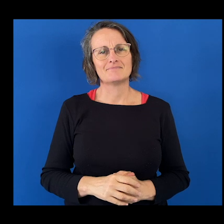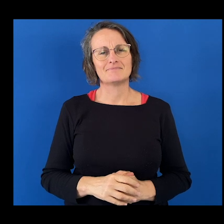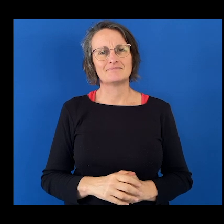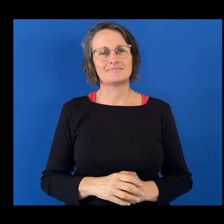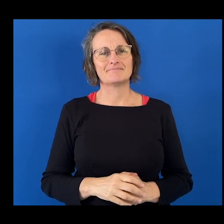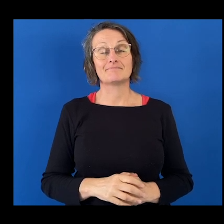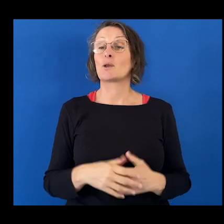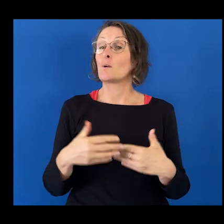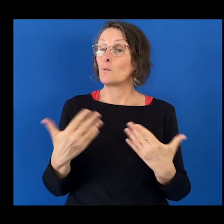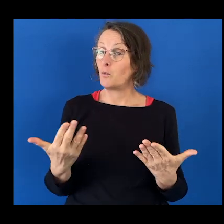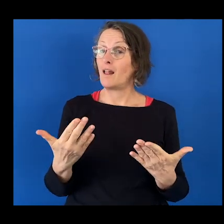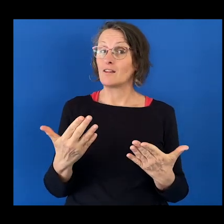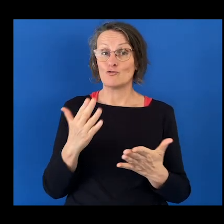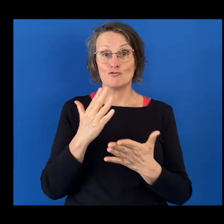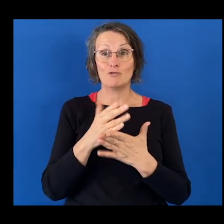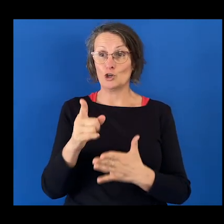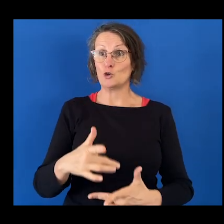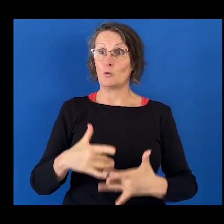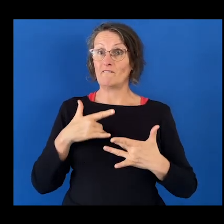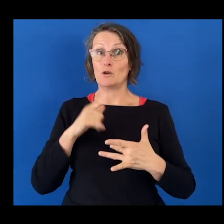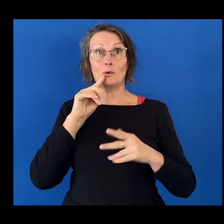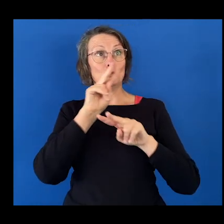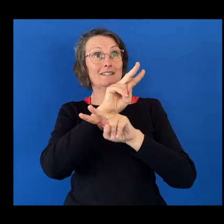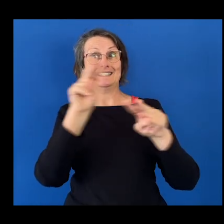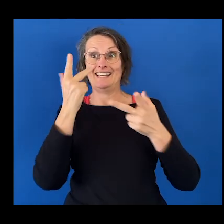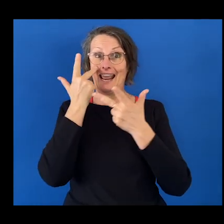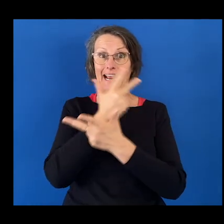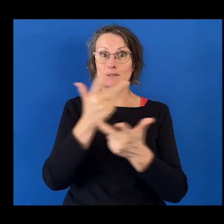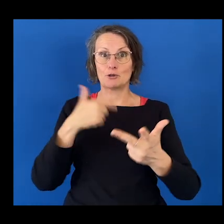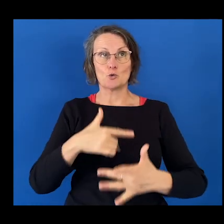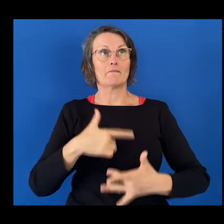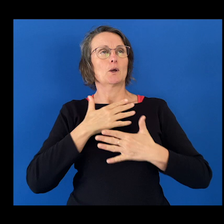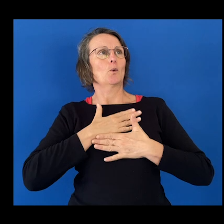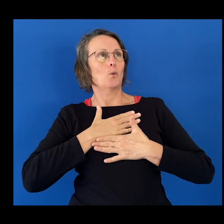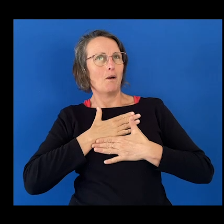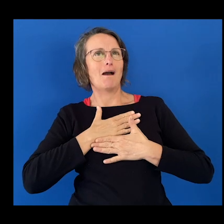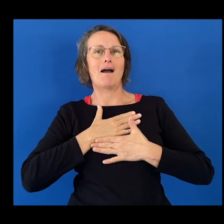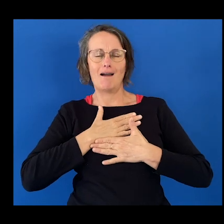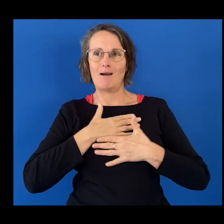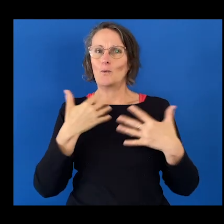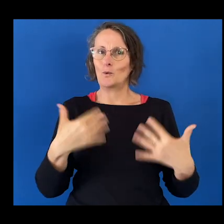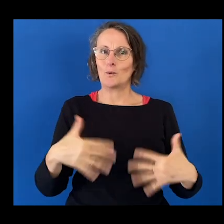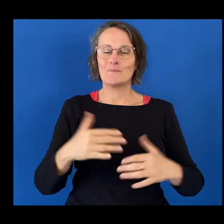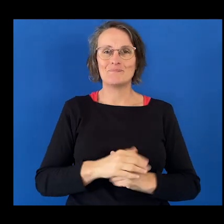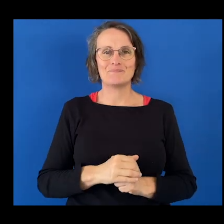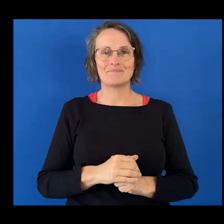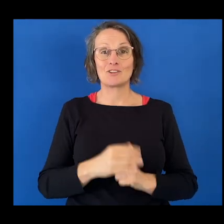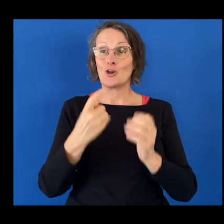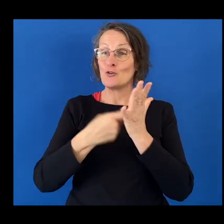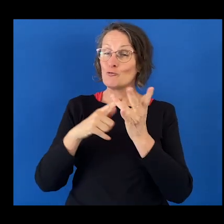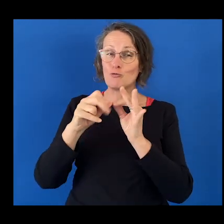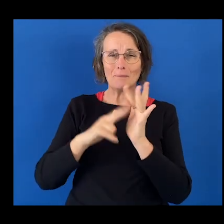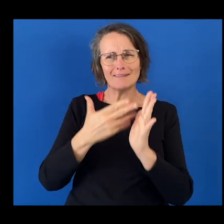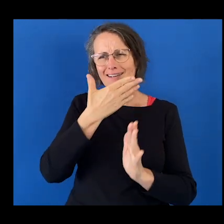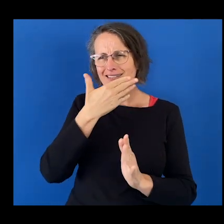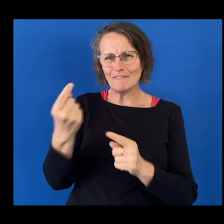Well, I can guarantee reverence is something that you'll feel when you see these particular works. Robin, it's been lovely for you to join